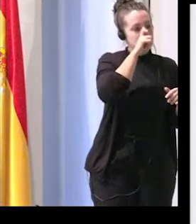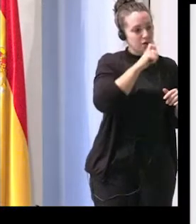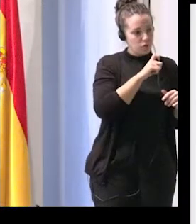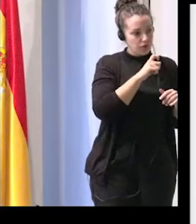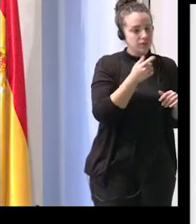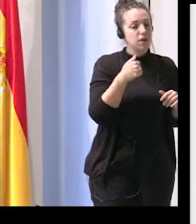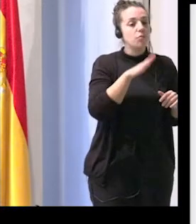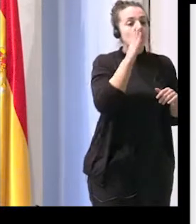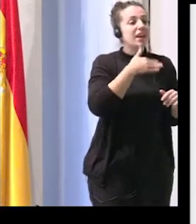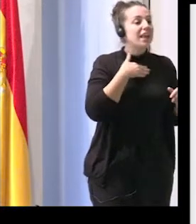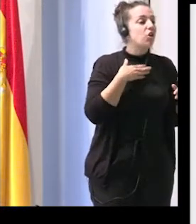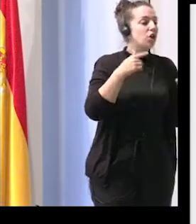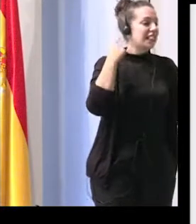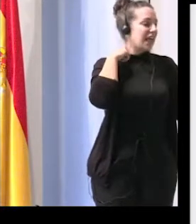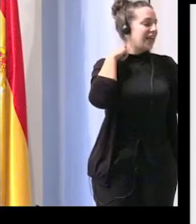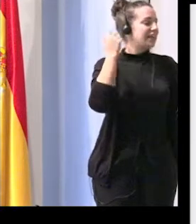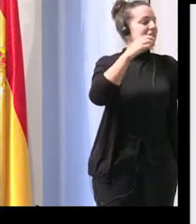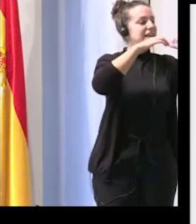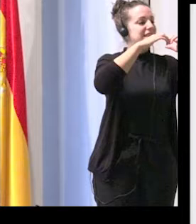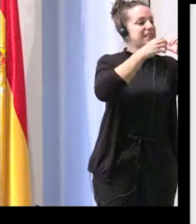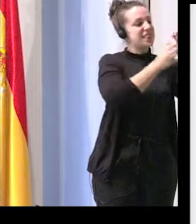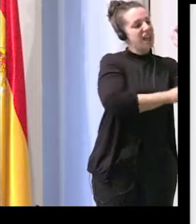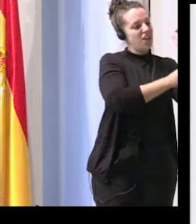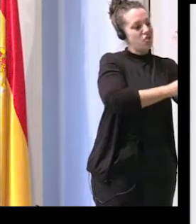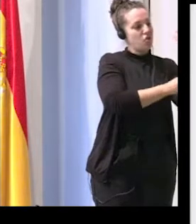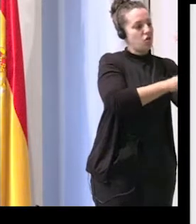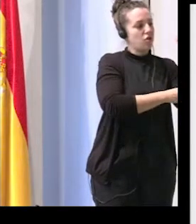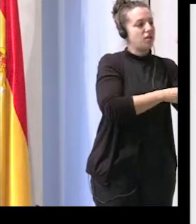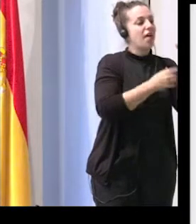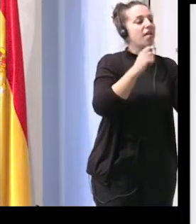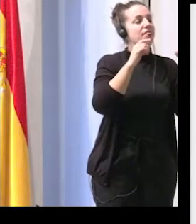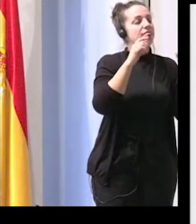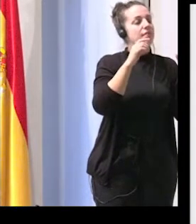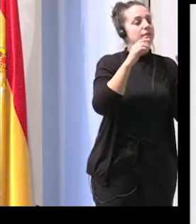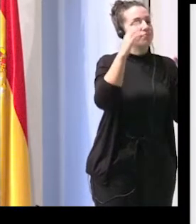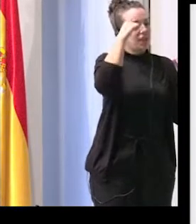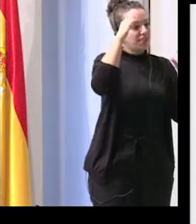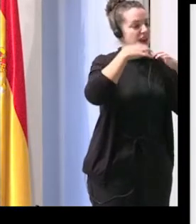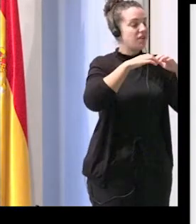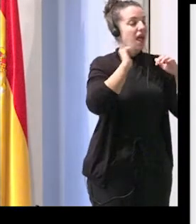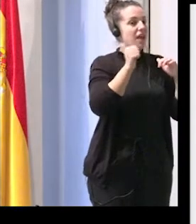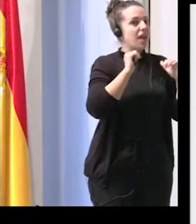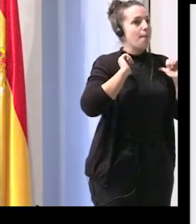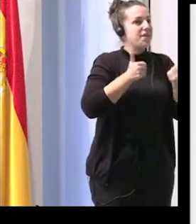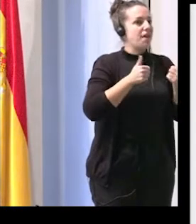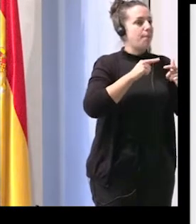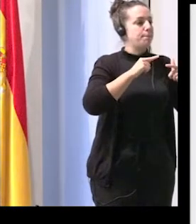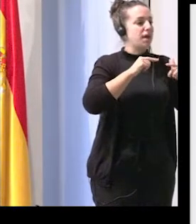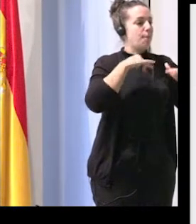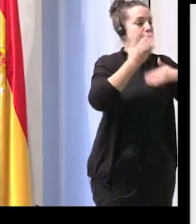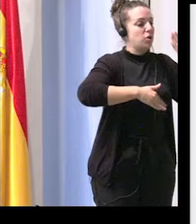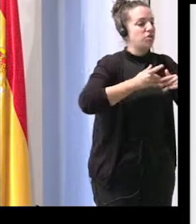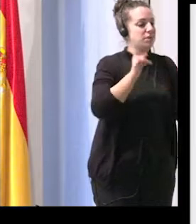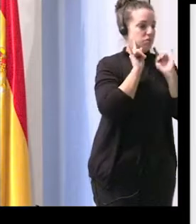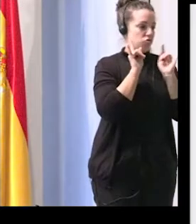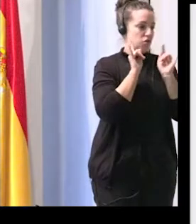is some specialization of processing that begins with sound. So here, when neurons go